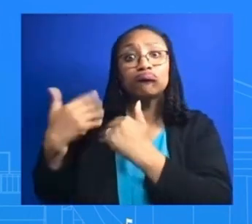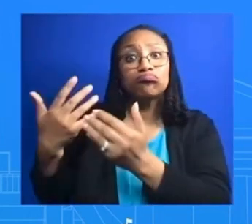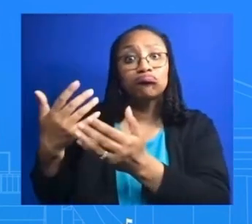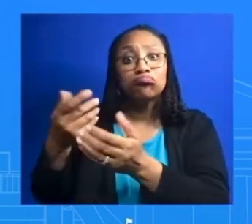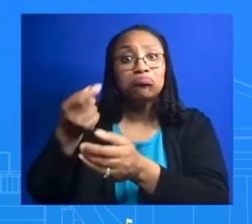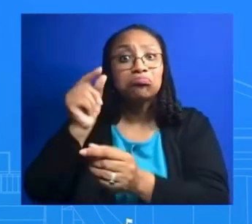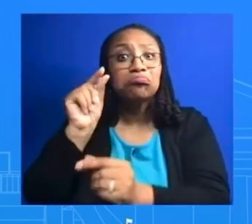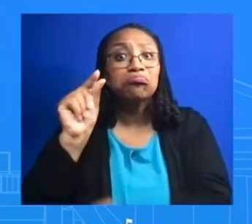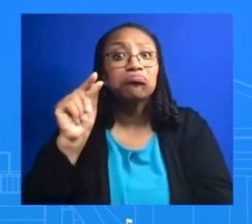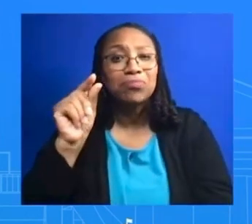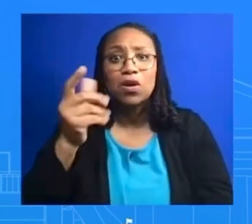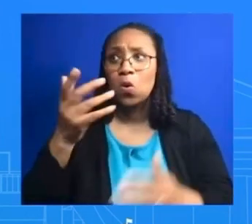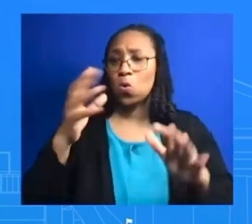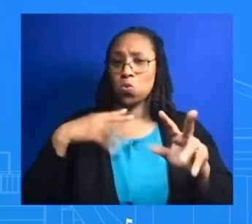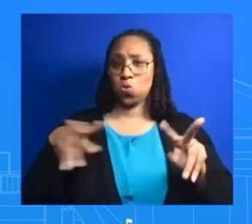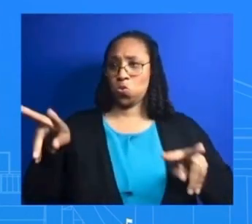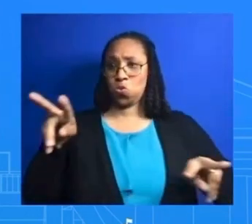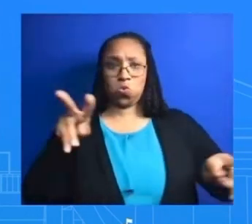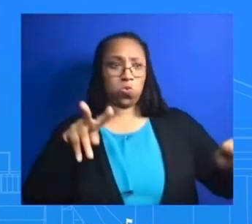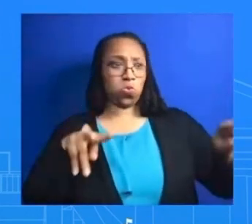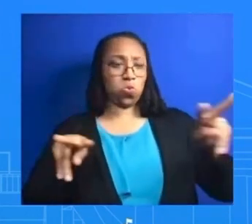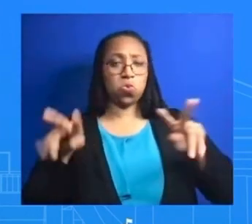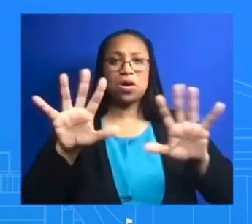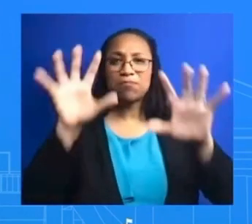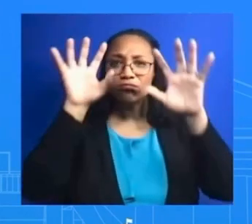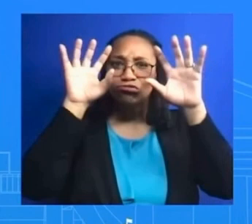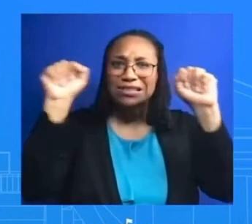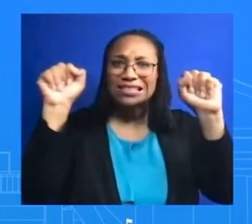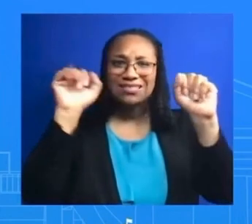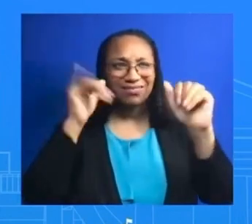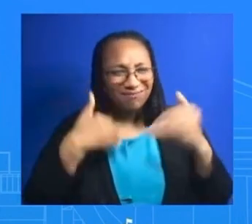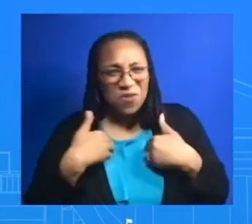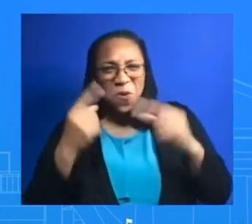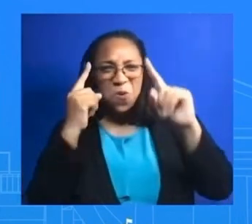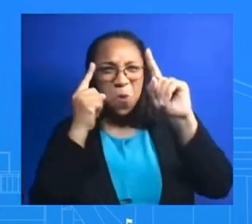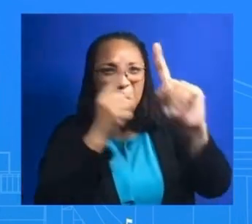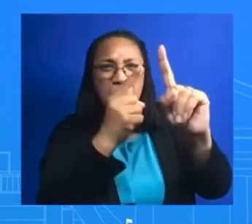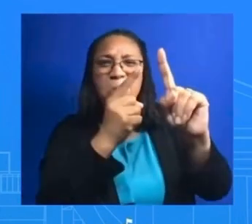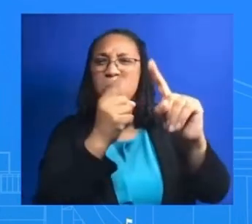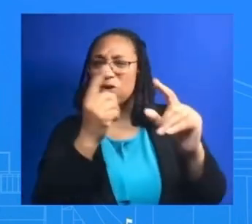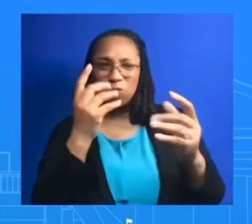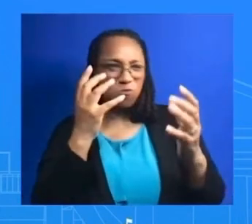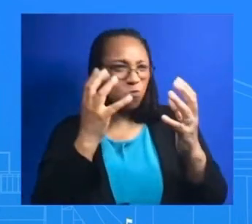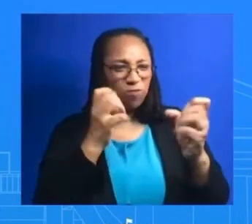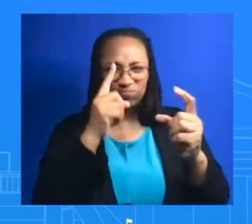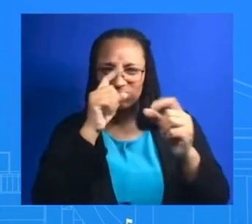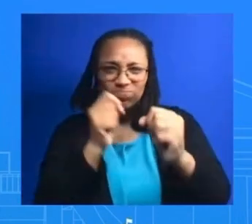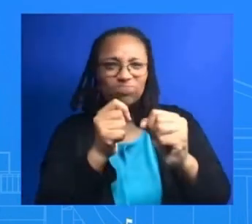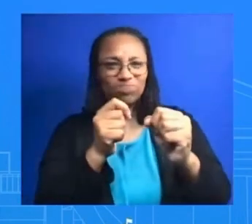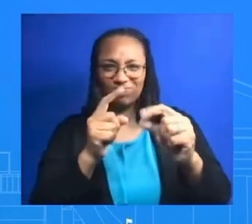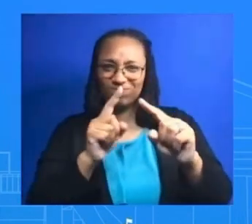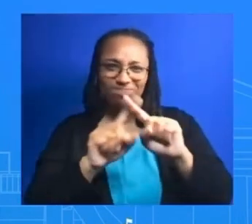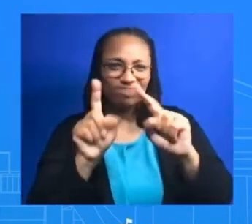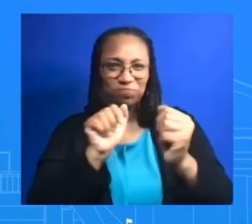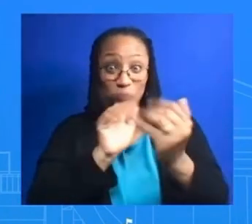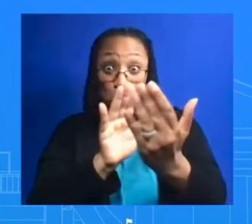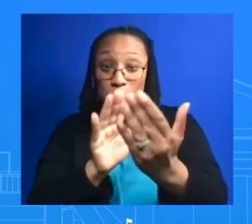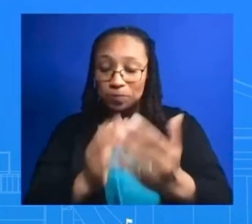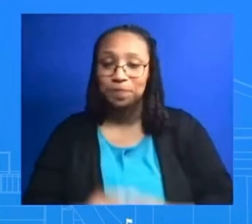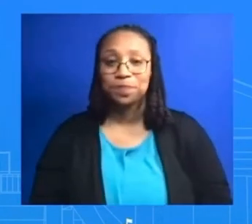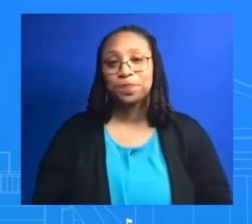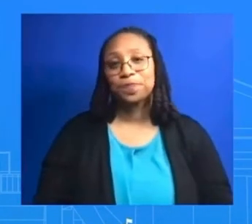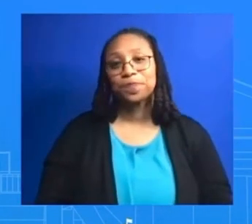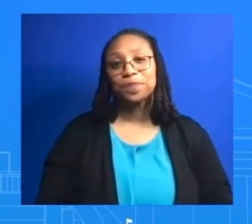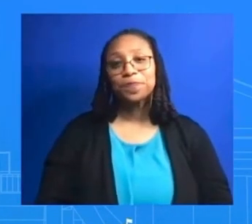pursue this alternative pathway now. Ed and then Phil. Yeah, thank you. I wanted to get that affordability issue. So does the president then blame universities